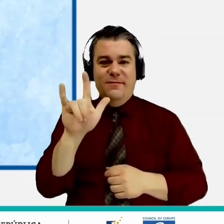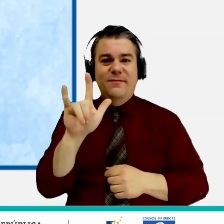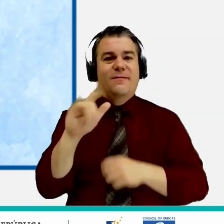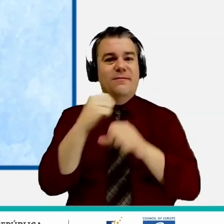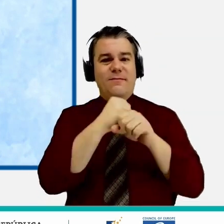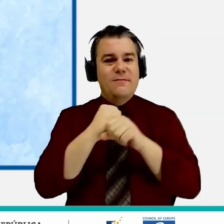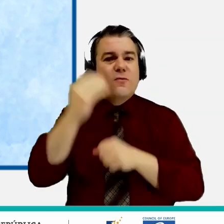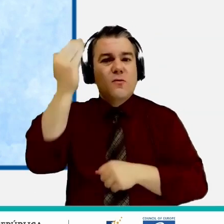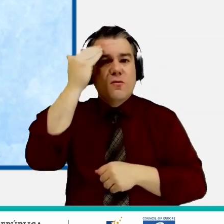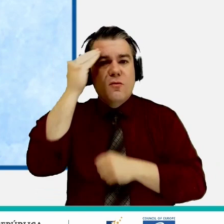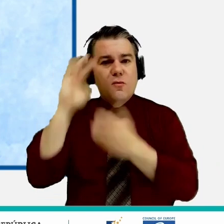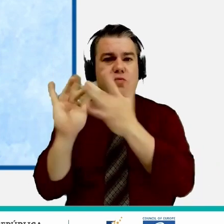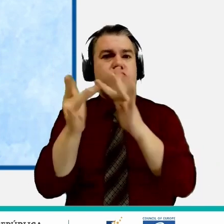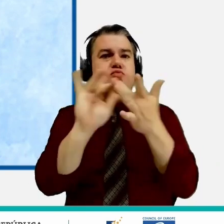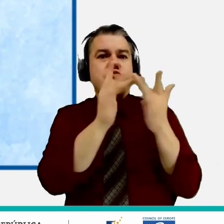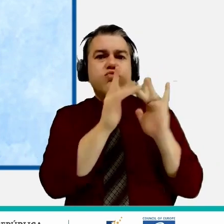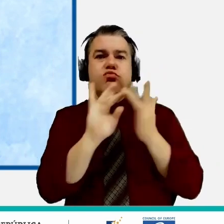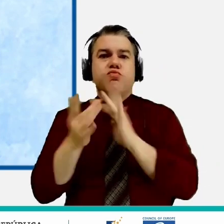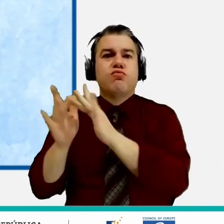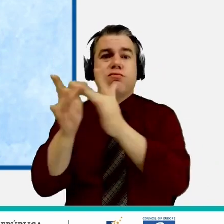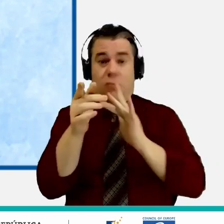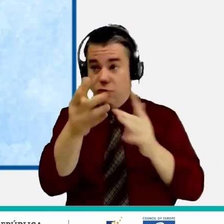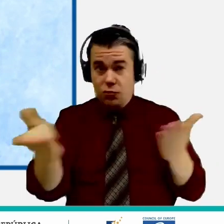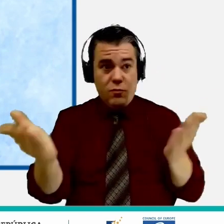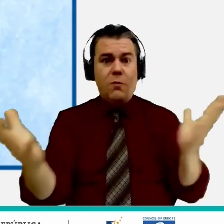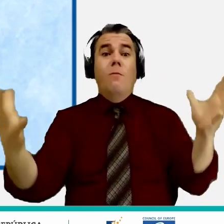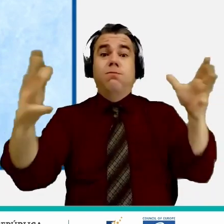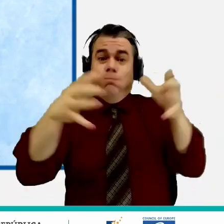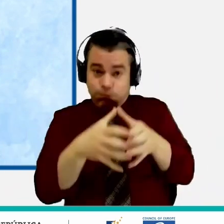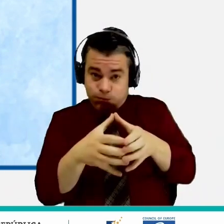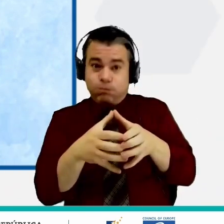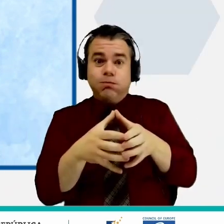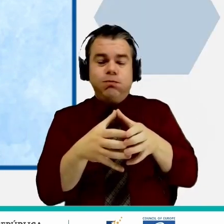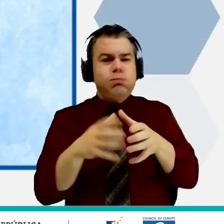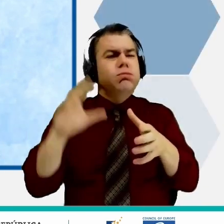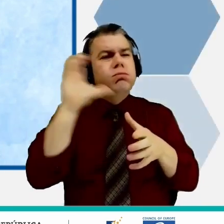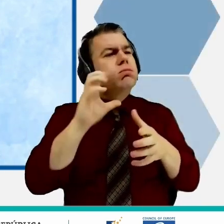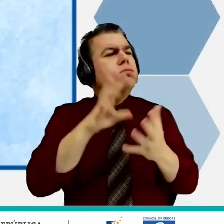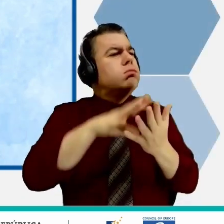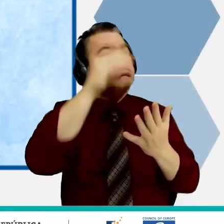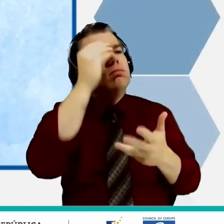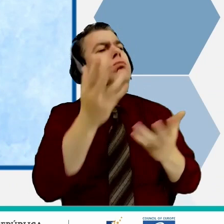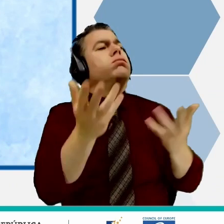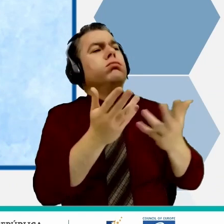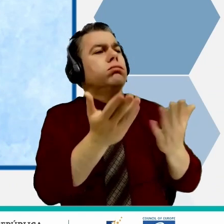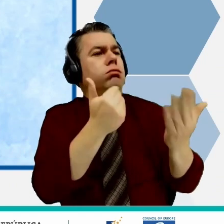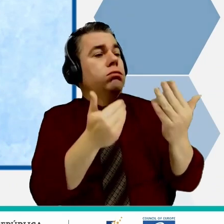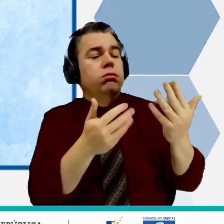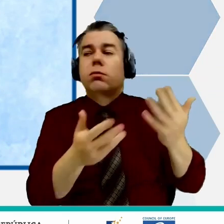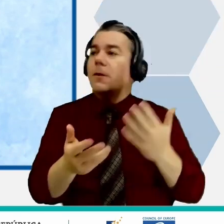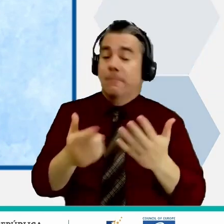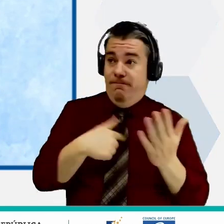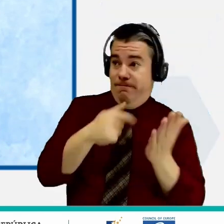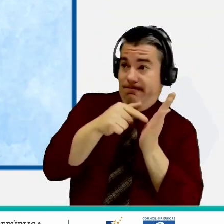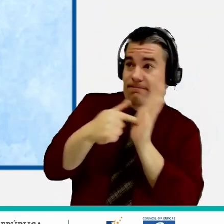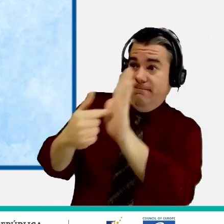that will provide a platform for all of you to come together to look for and to find and to share each other's experience and